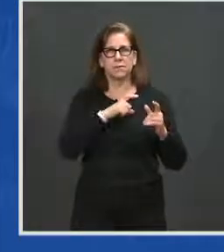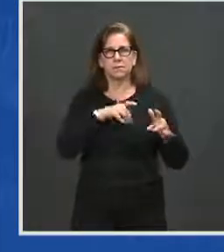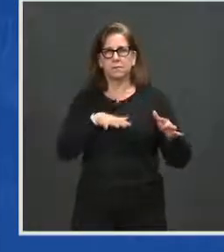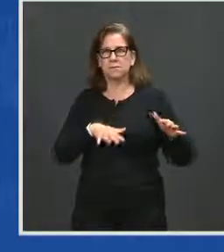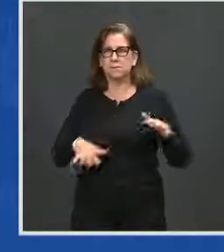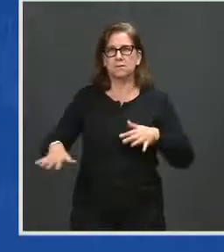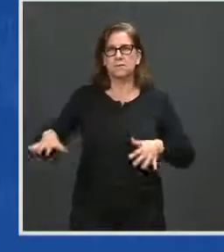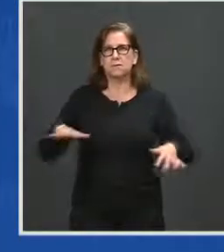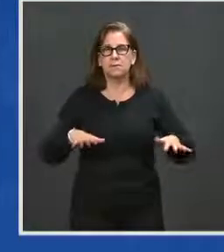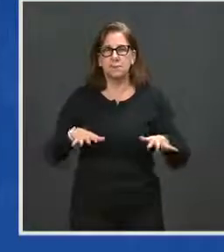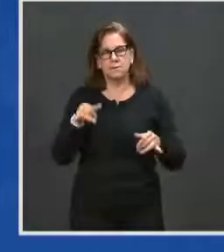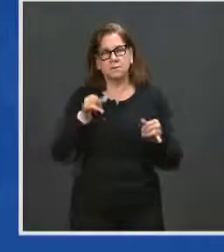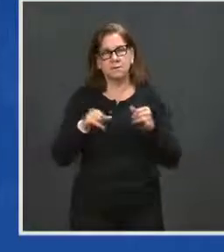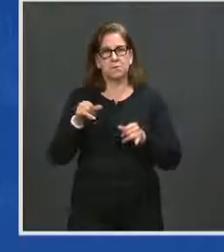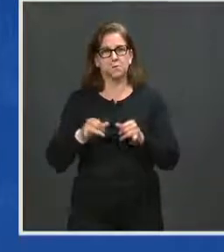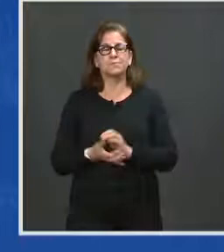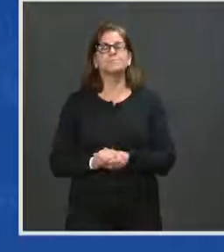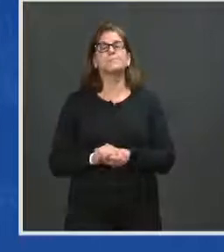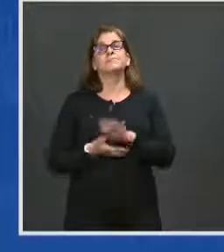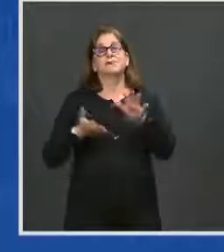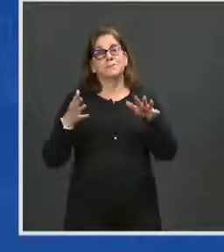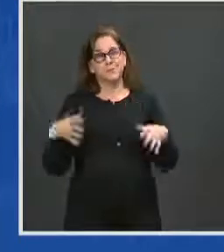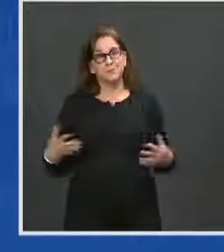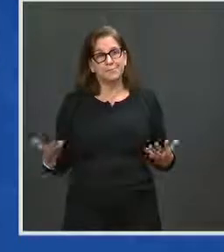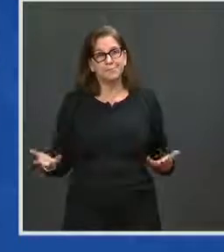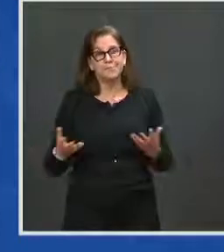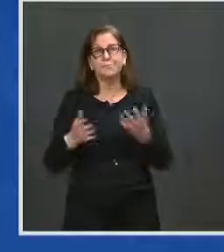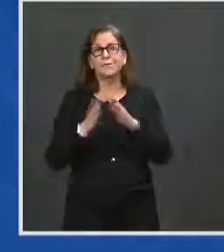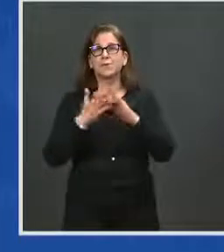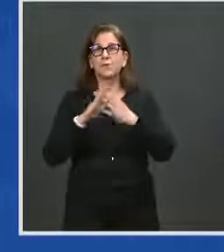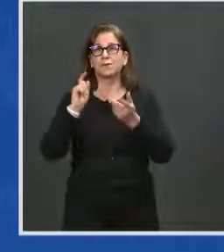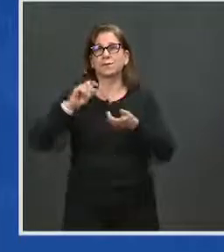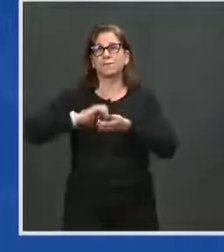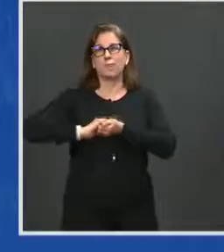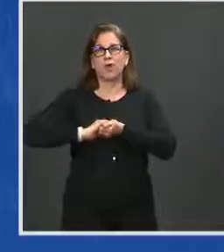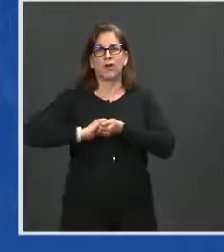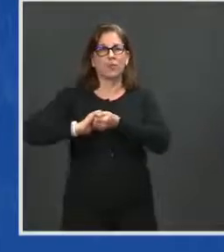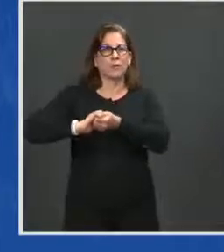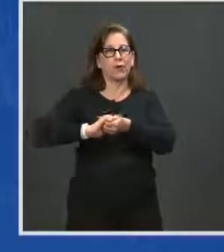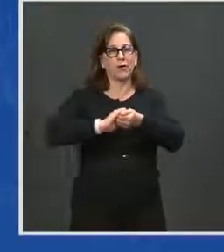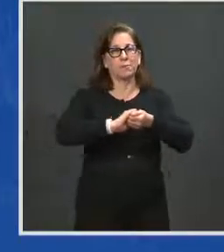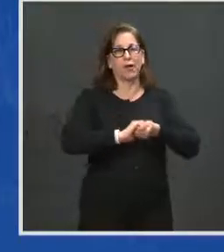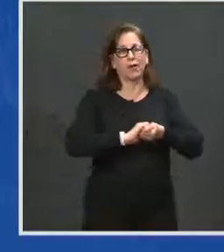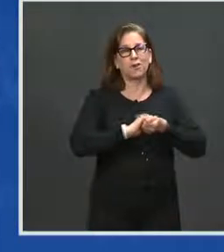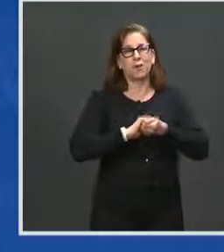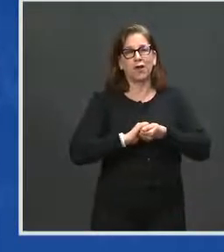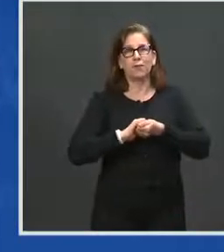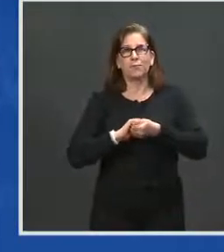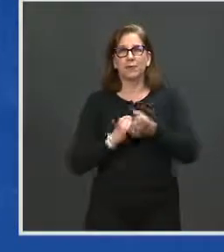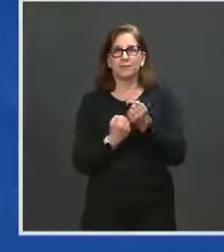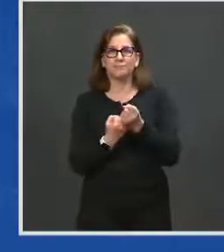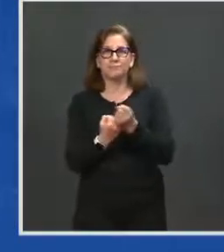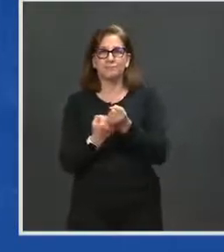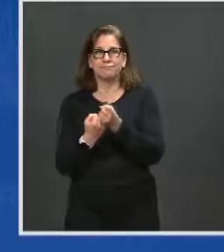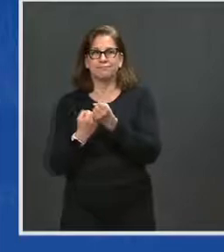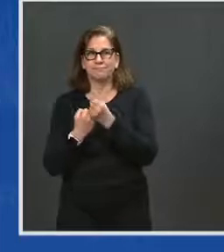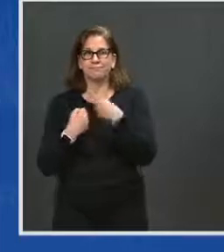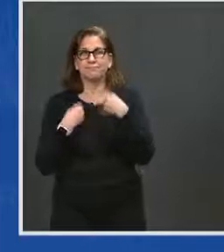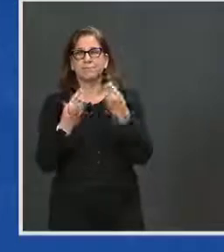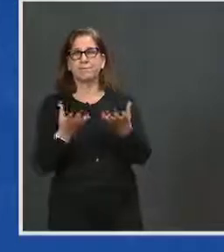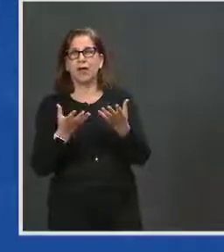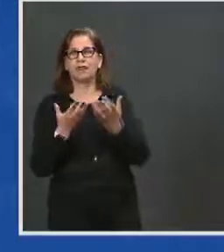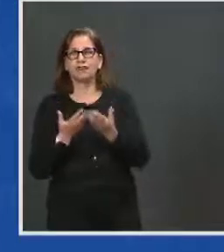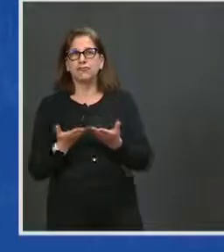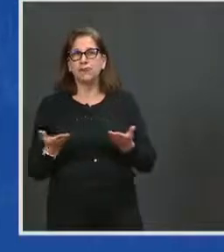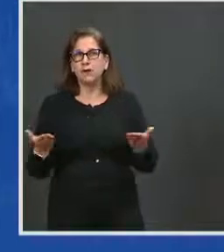Communities are an essential partner, an asset, and a source of resources and ideas. Those